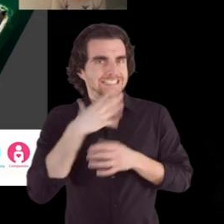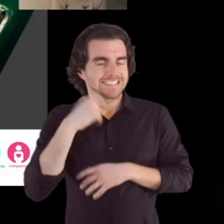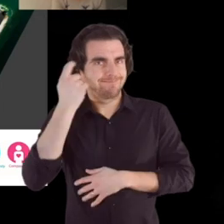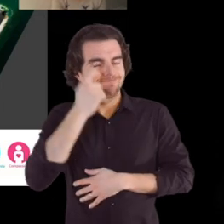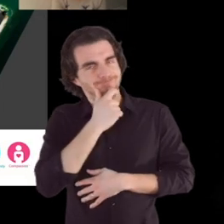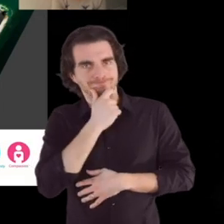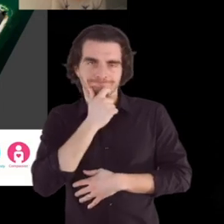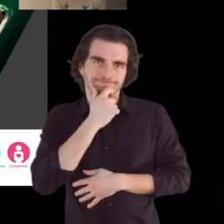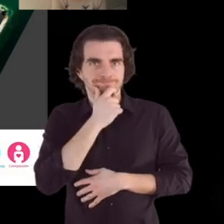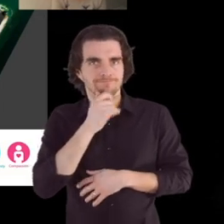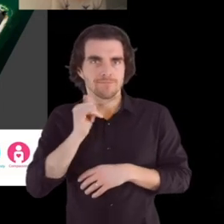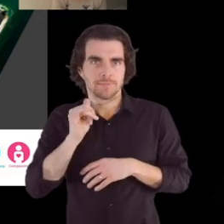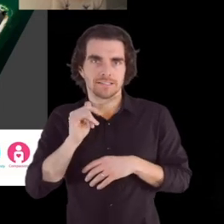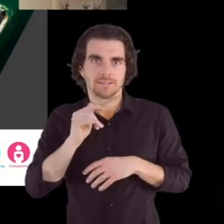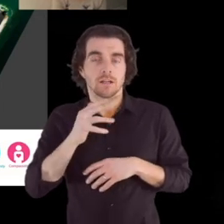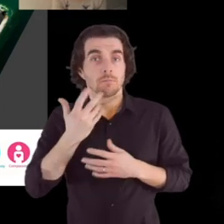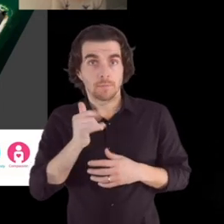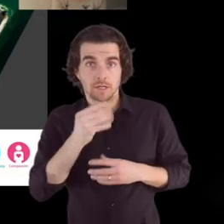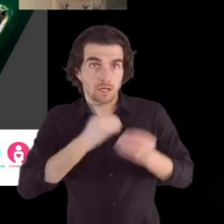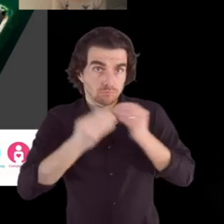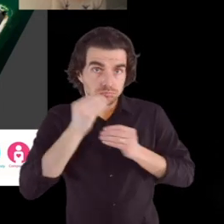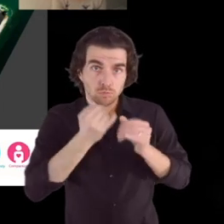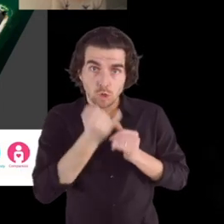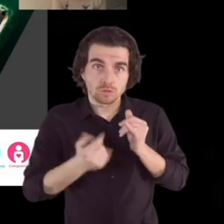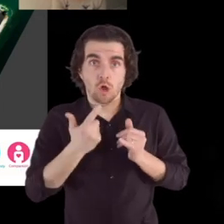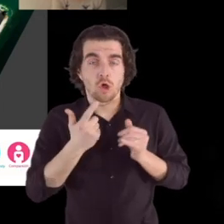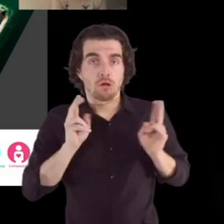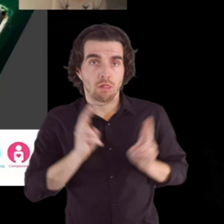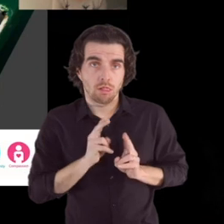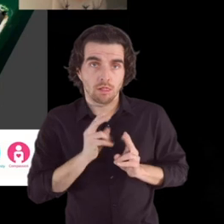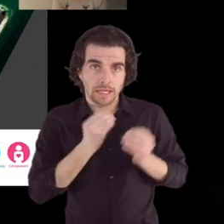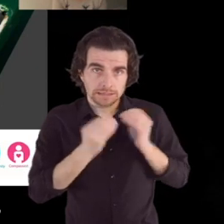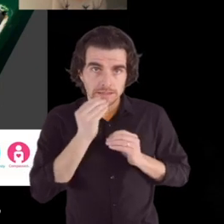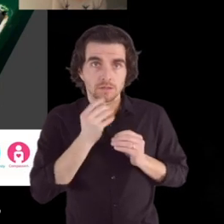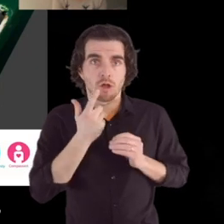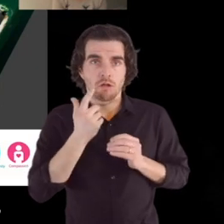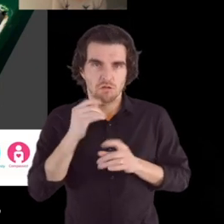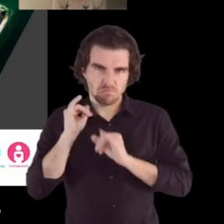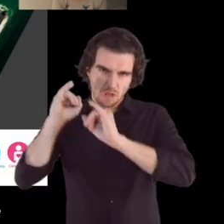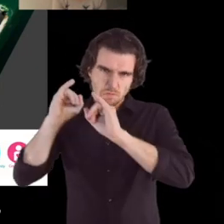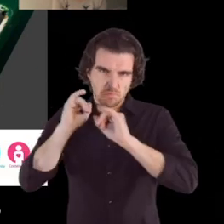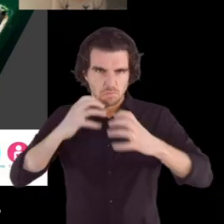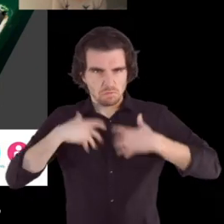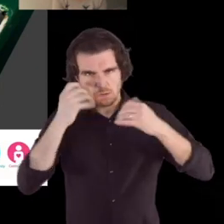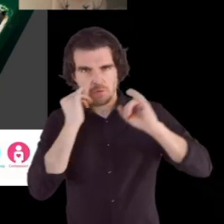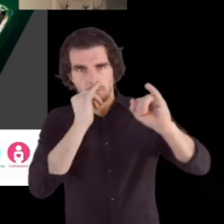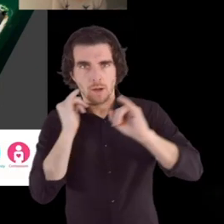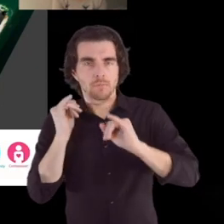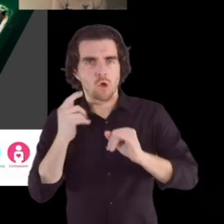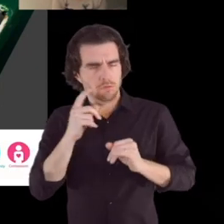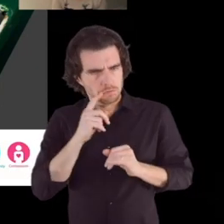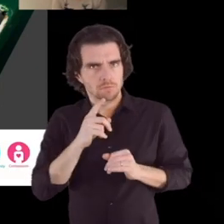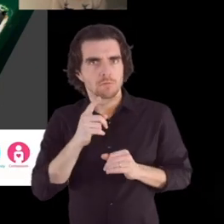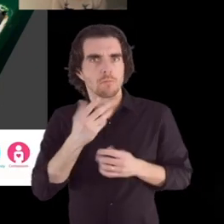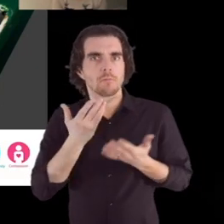be mindful of. Again, maybe overeating or undereating, blaming yourself for what's going on or other people, or starting to